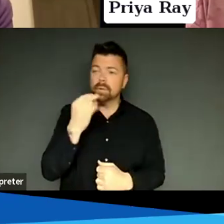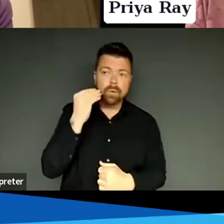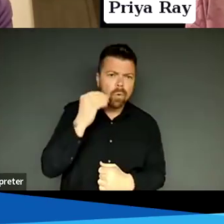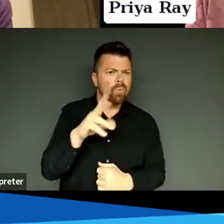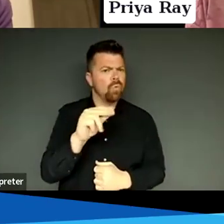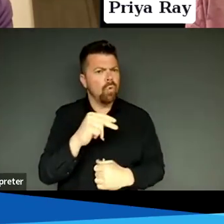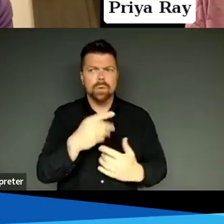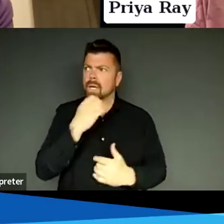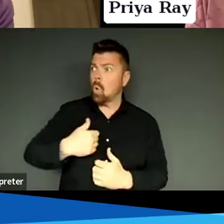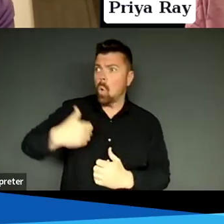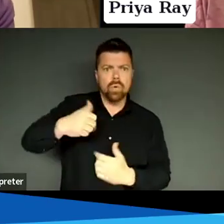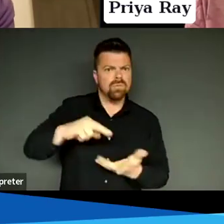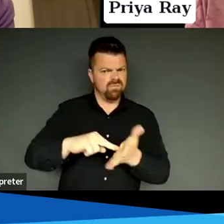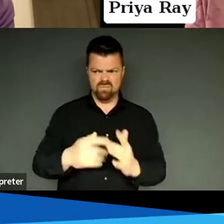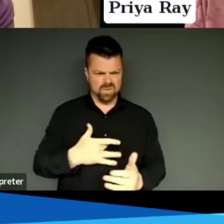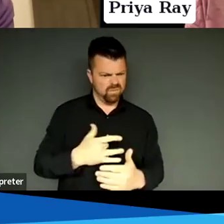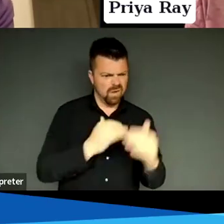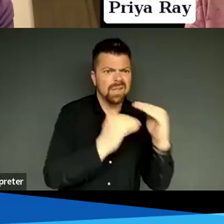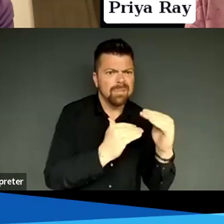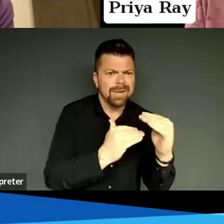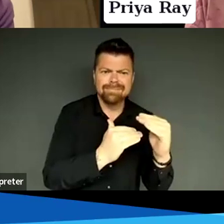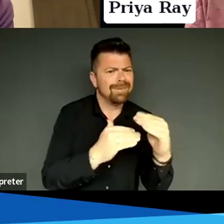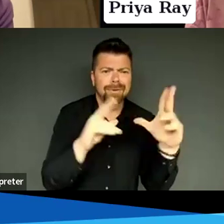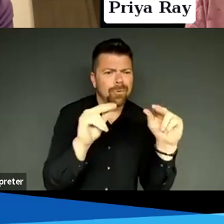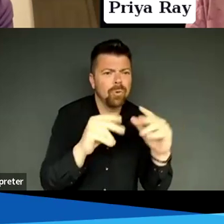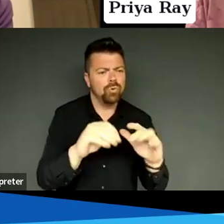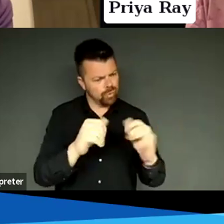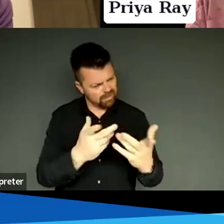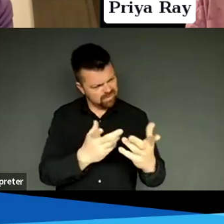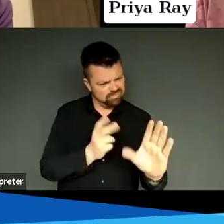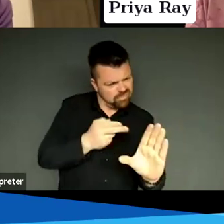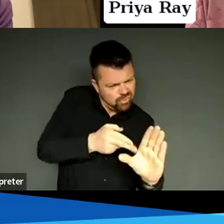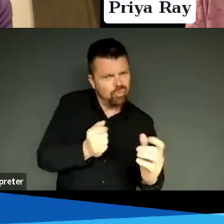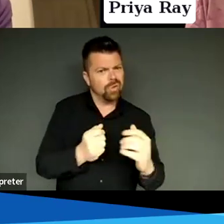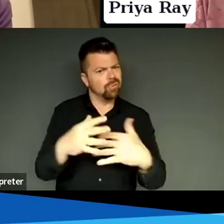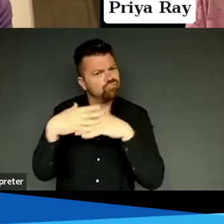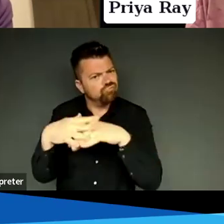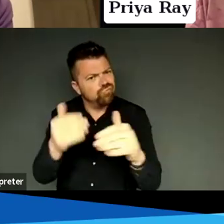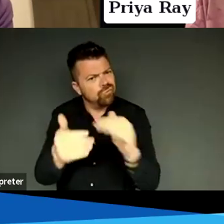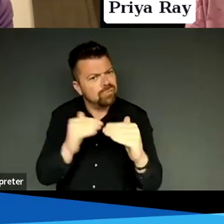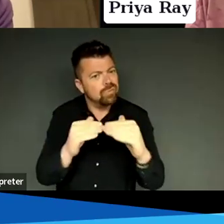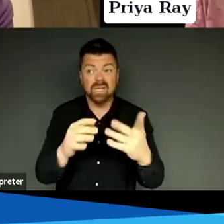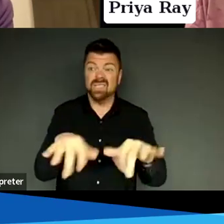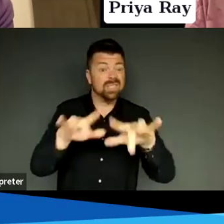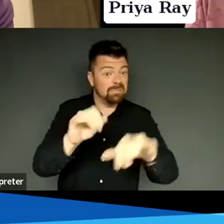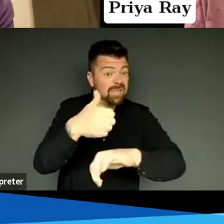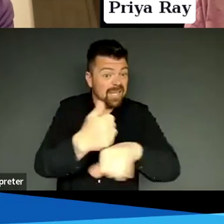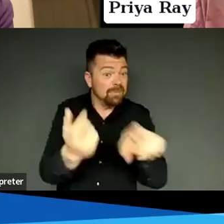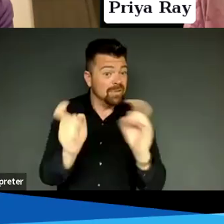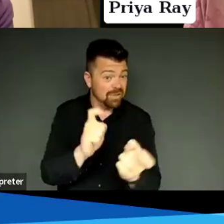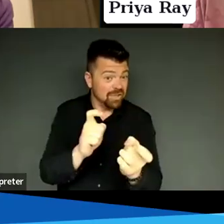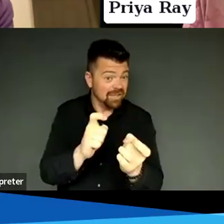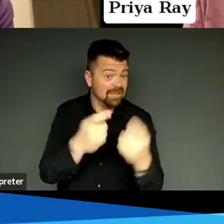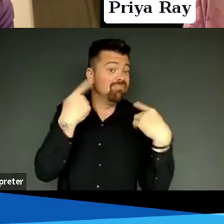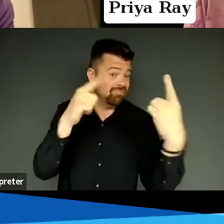don't mean we can't go outside and still be part of the community and affect change that way also.